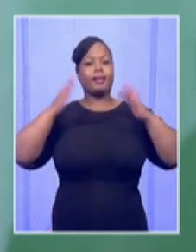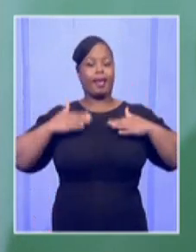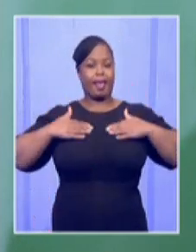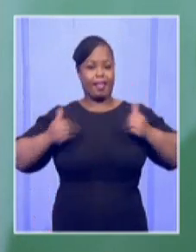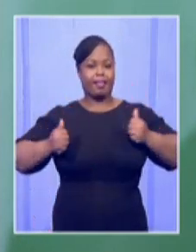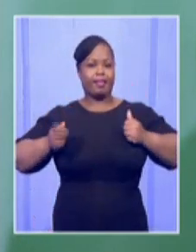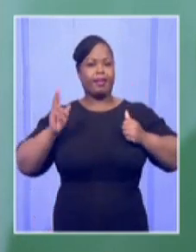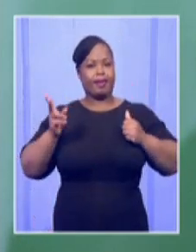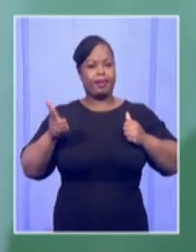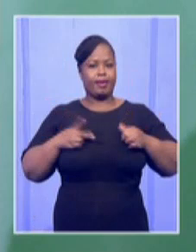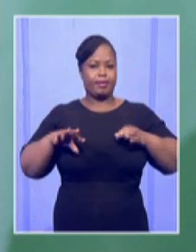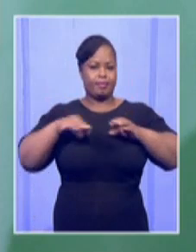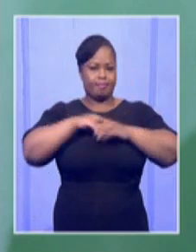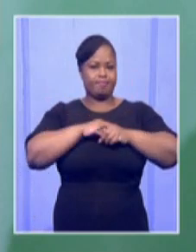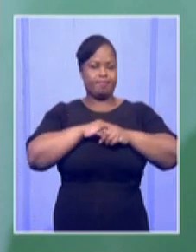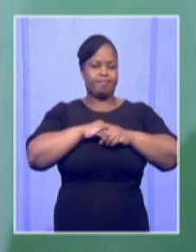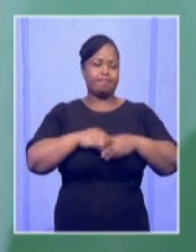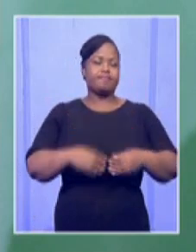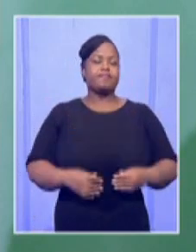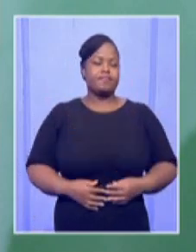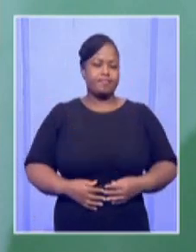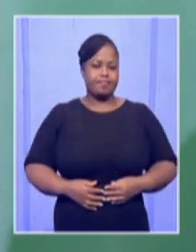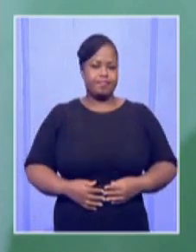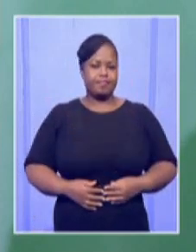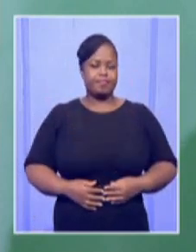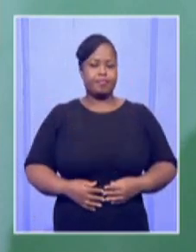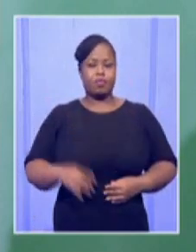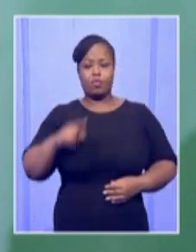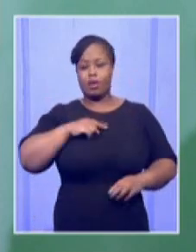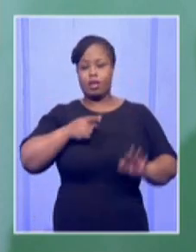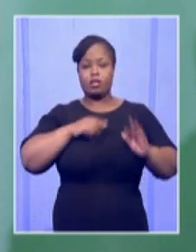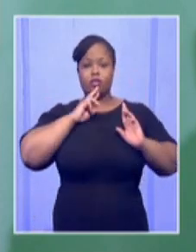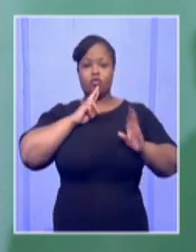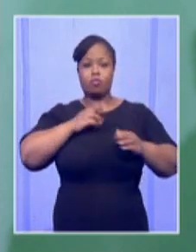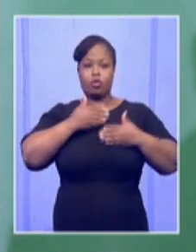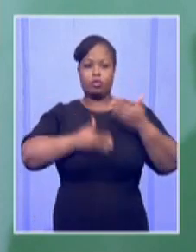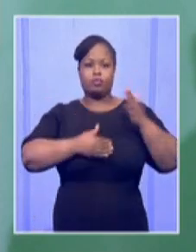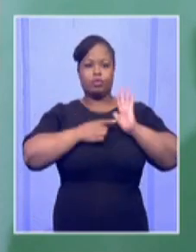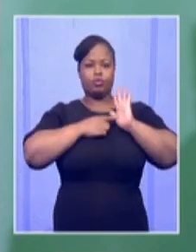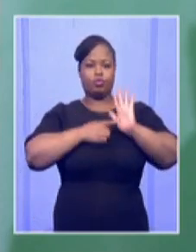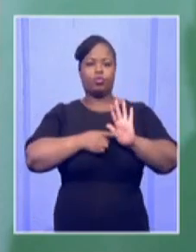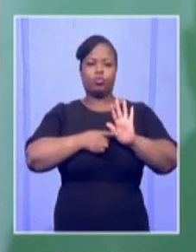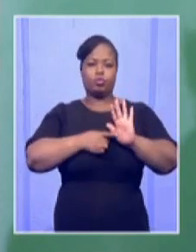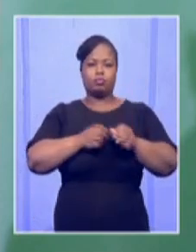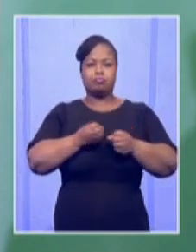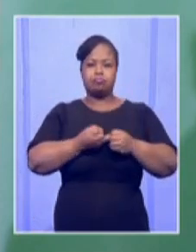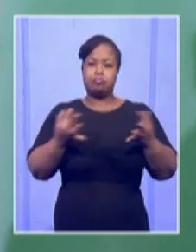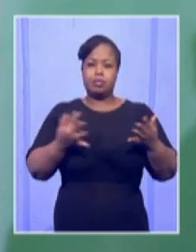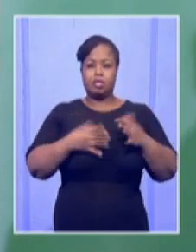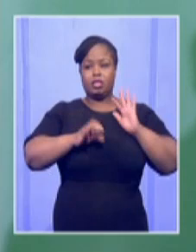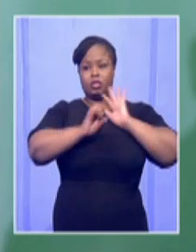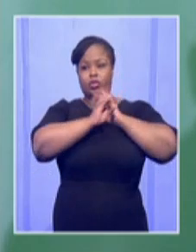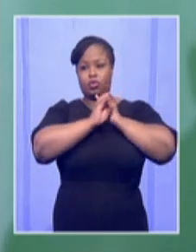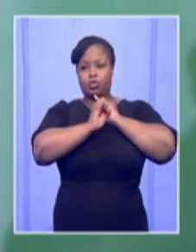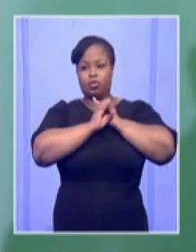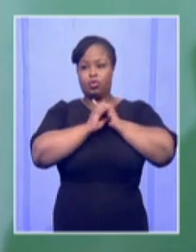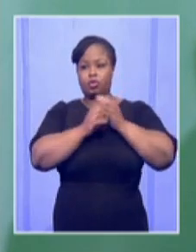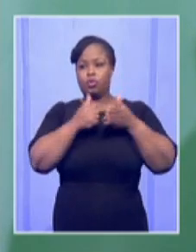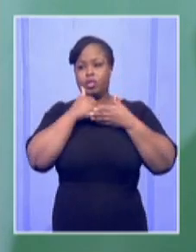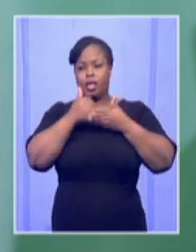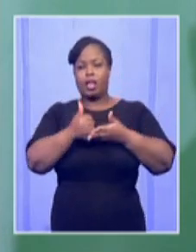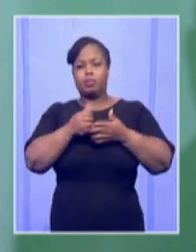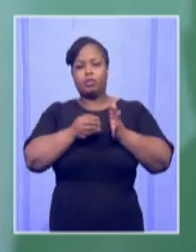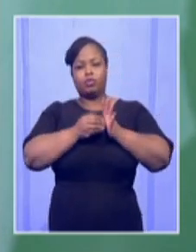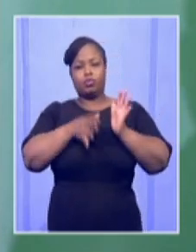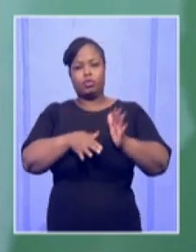space. They highlighted in the report many institutions helping students to vacate,